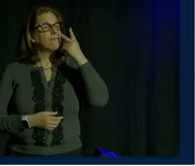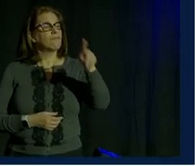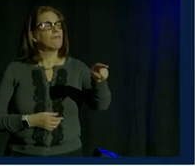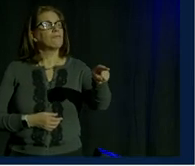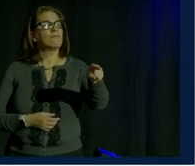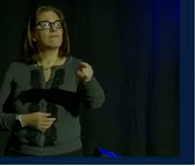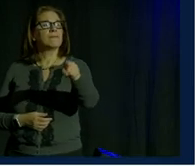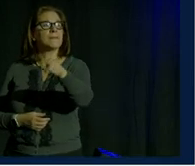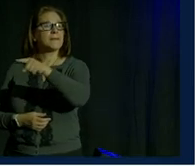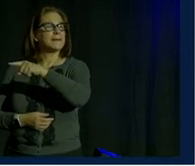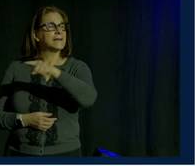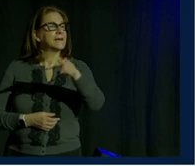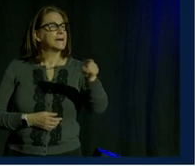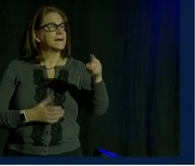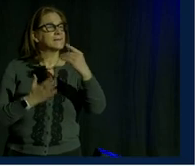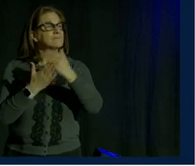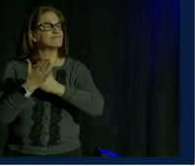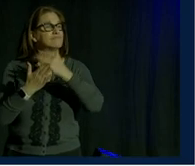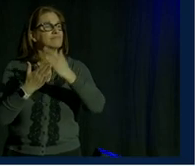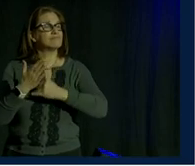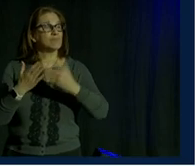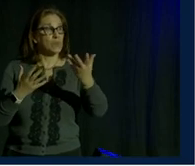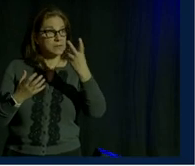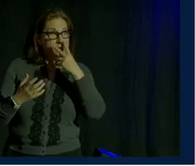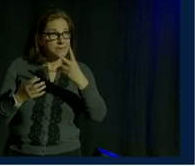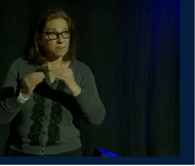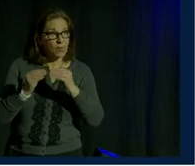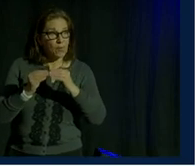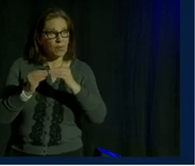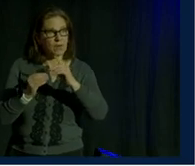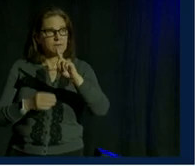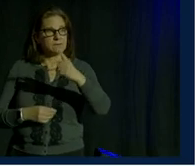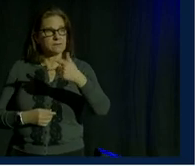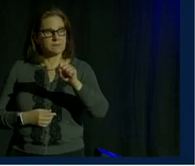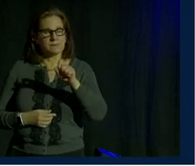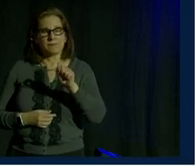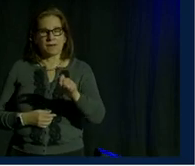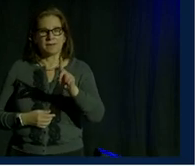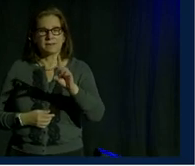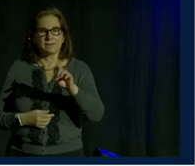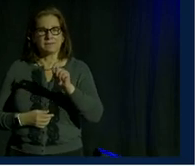full list of our available solicitations, please visit DGS at